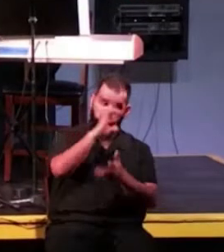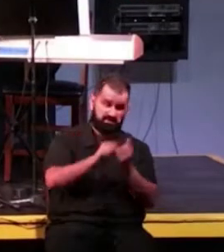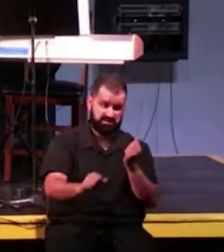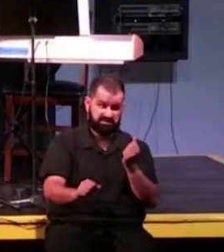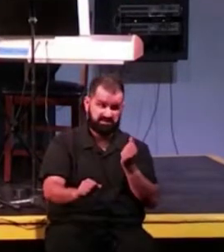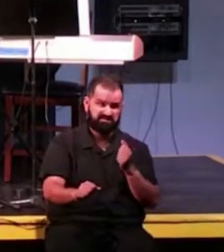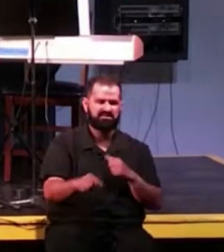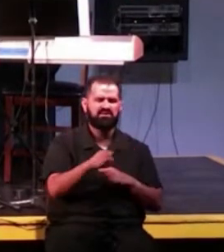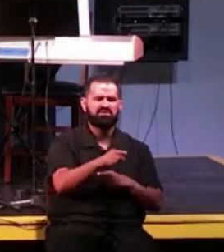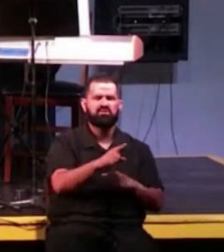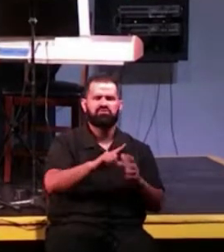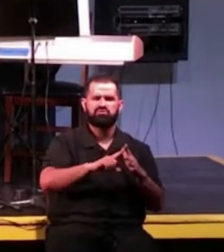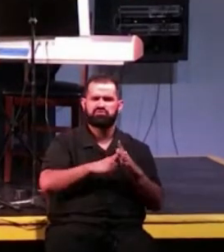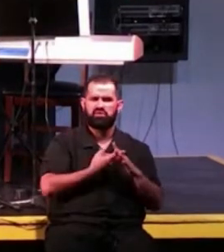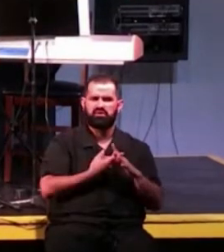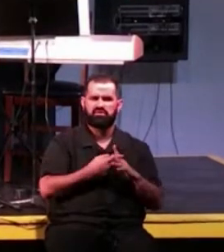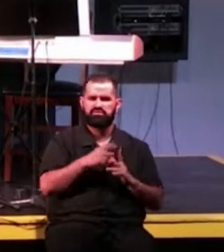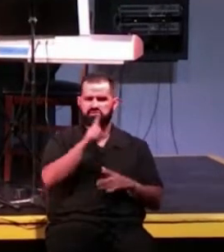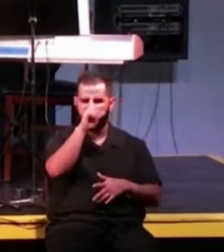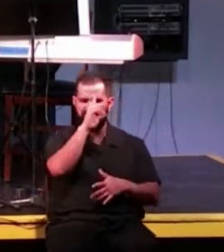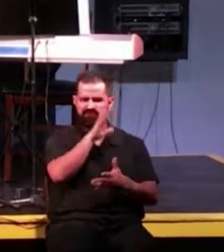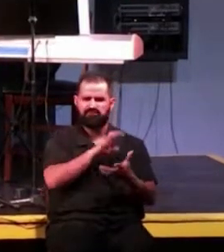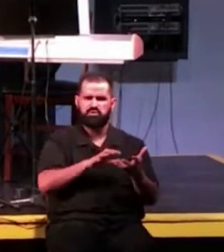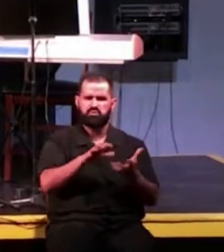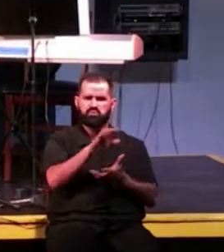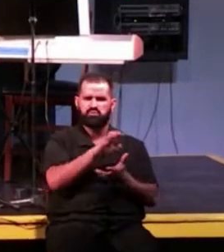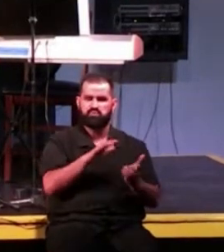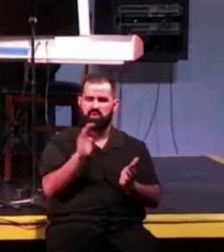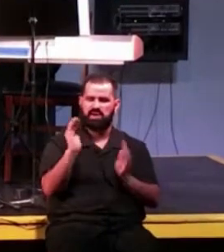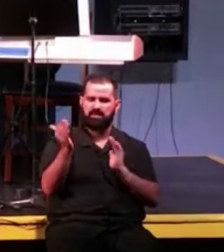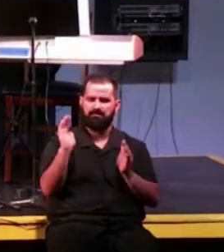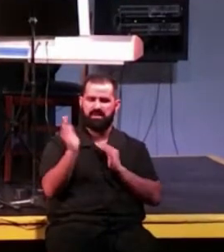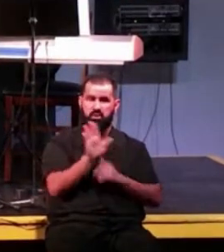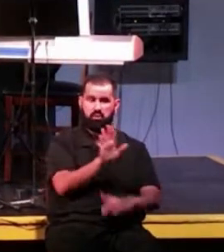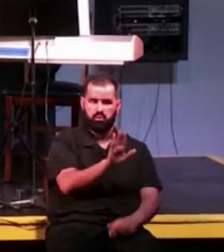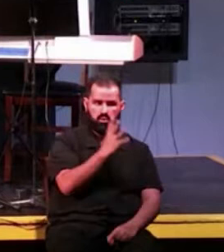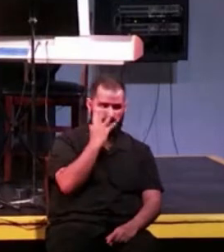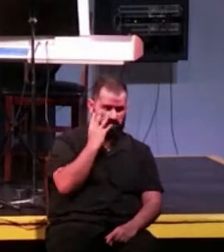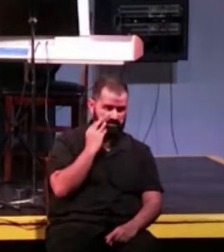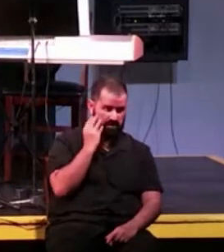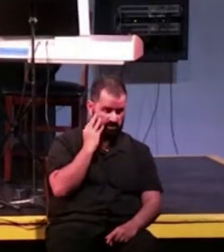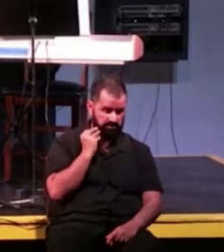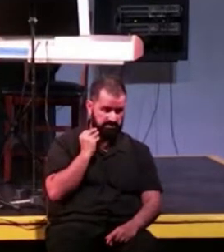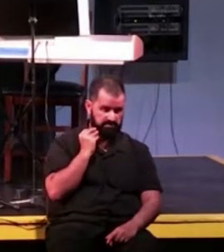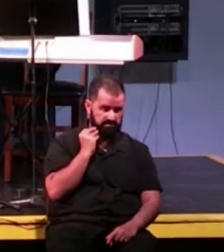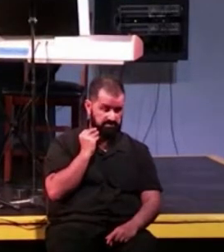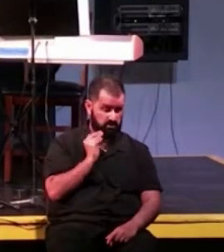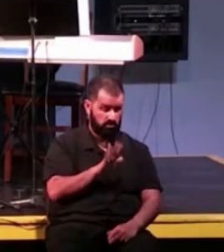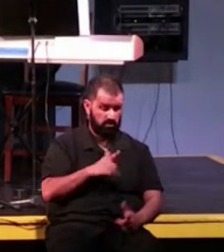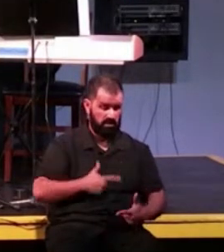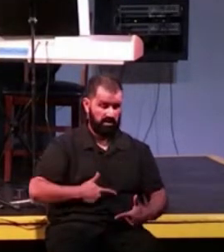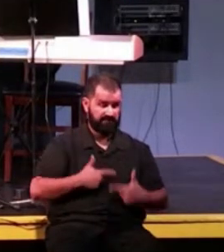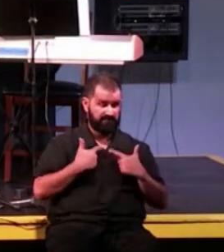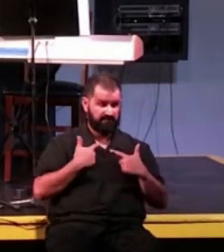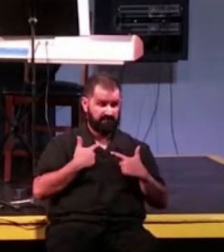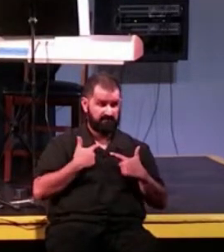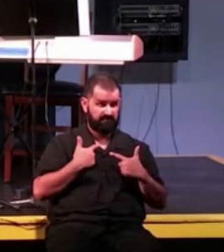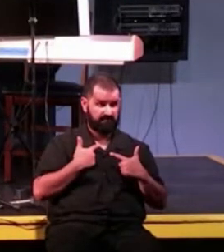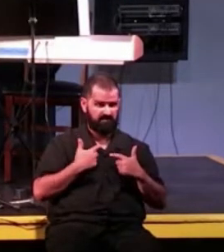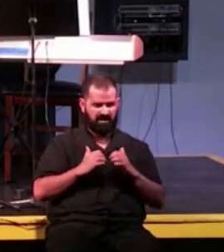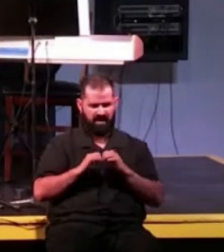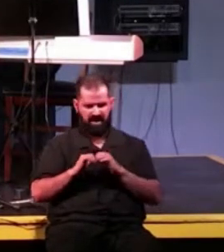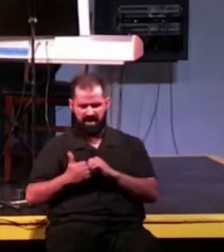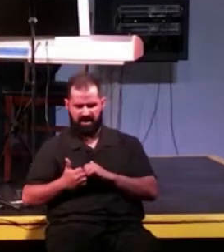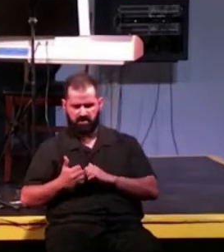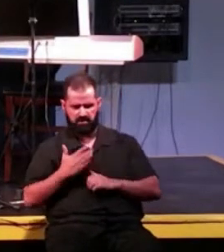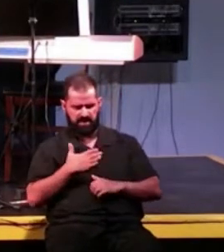is you begin to confuse and compare your experience in life with the way your